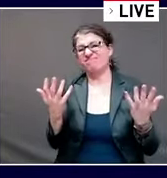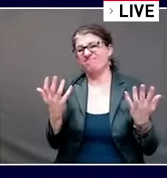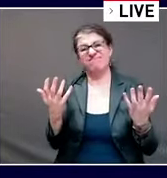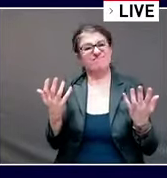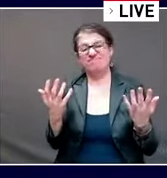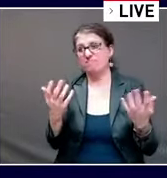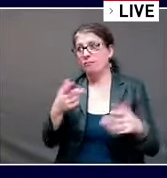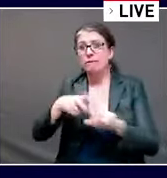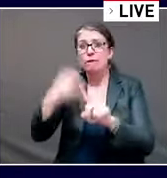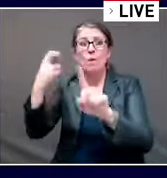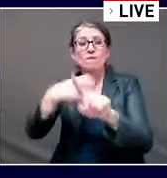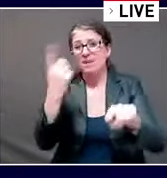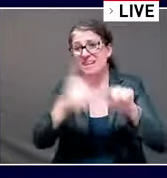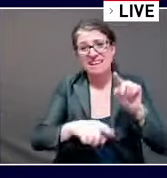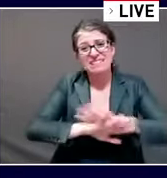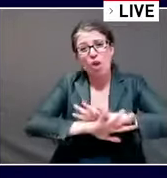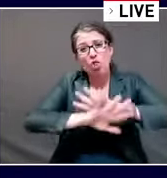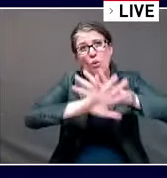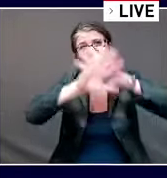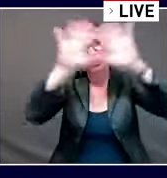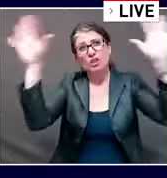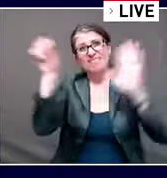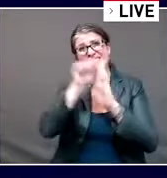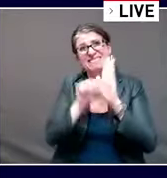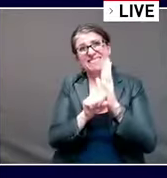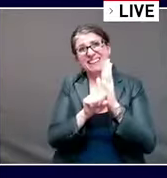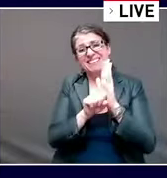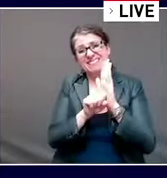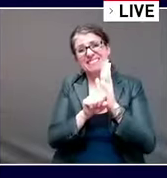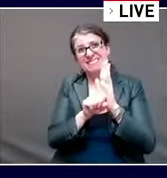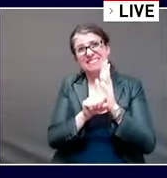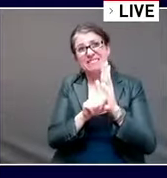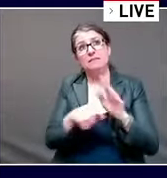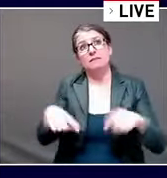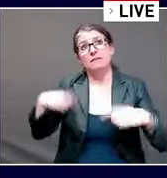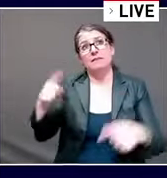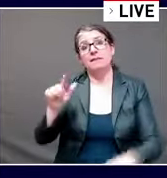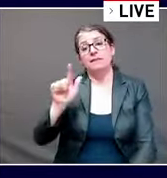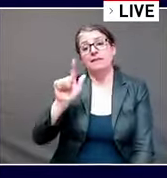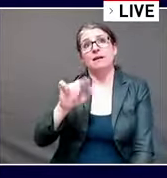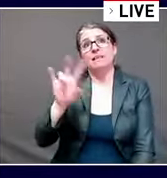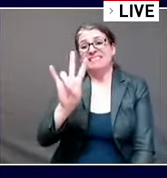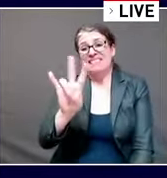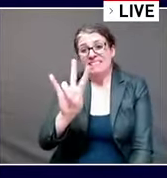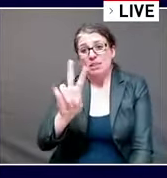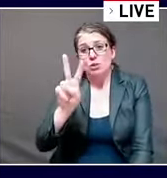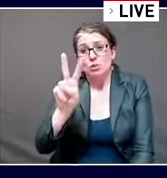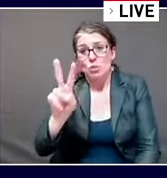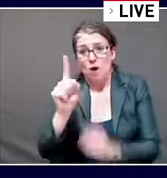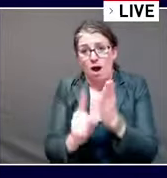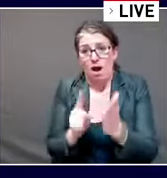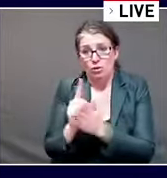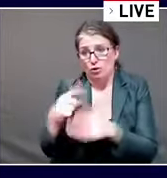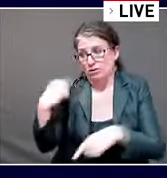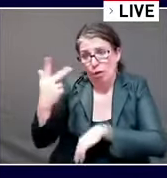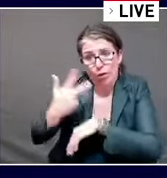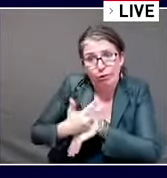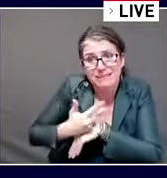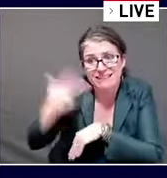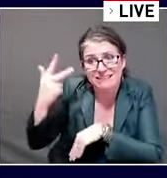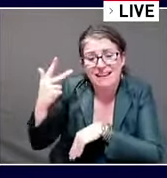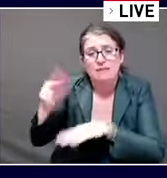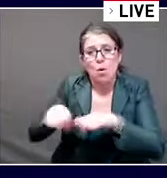opened 14 outbreak investigations. The pot is starting to boil over and the bubbles are coming up everywhere. Thank